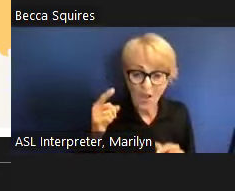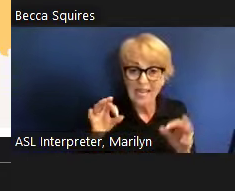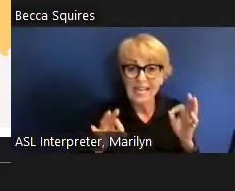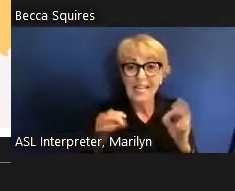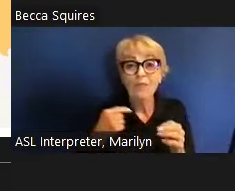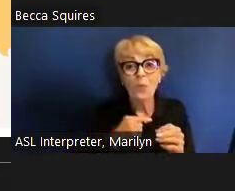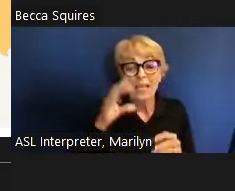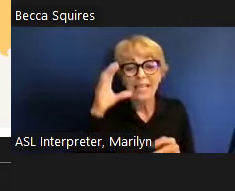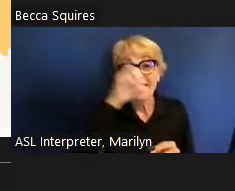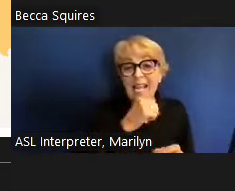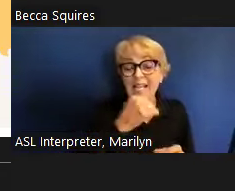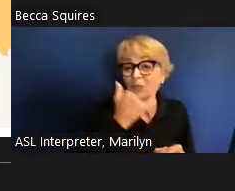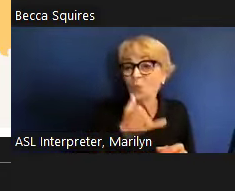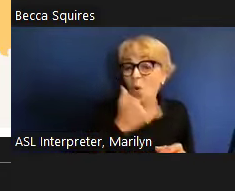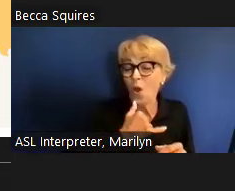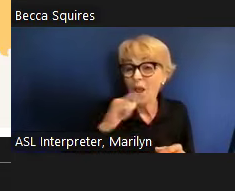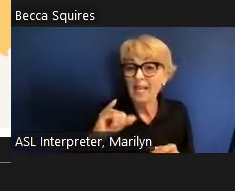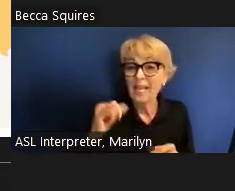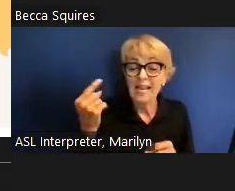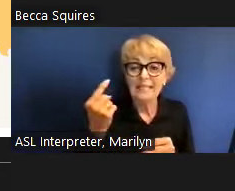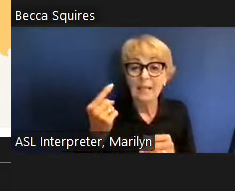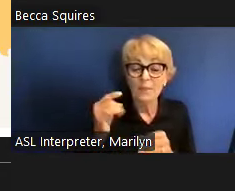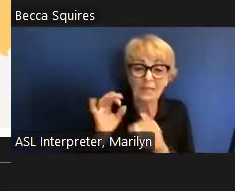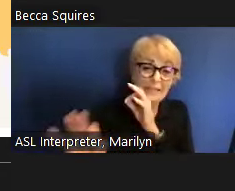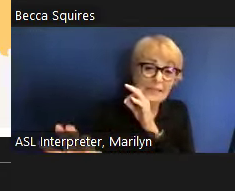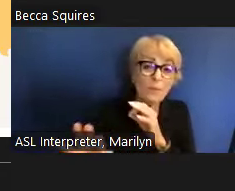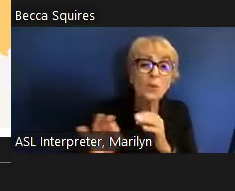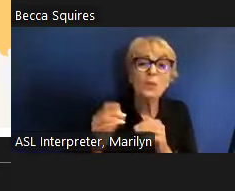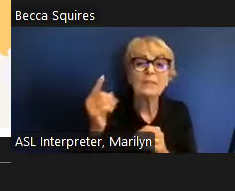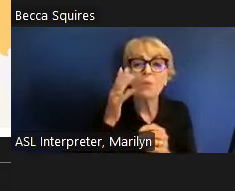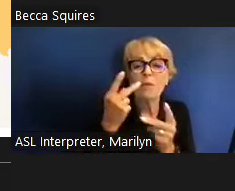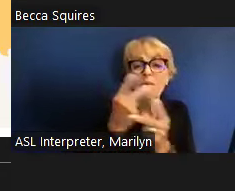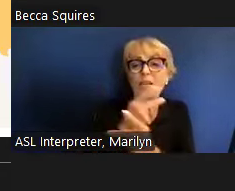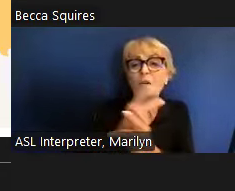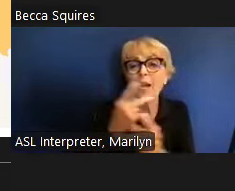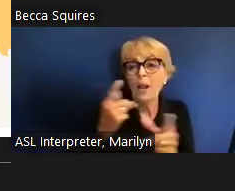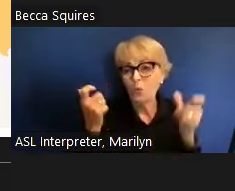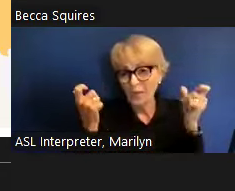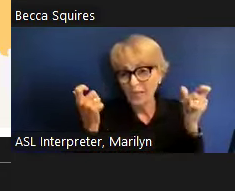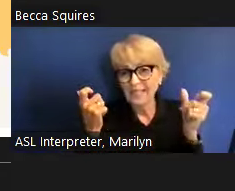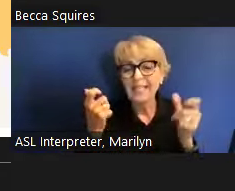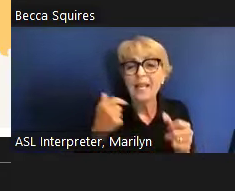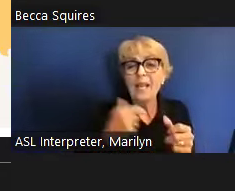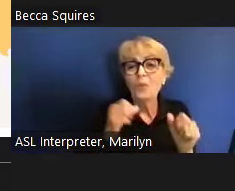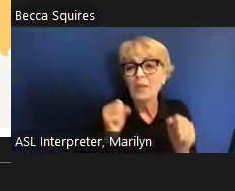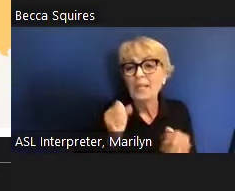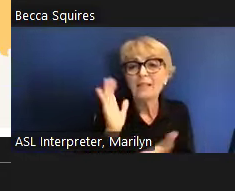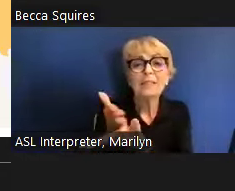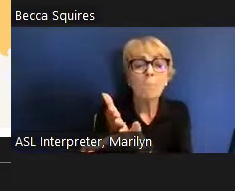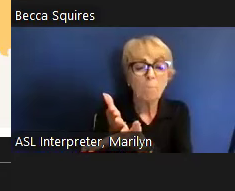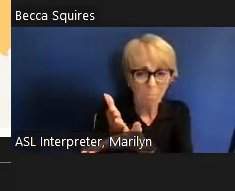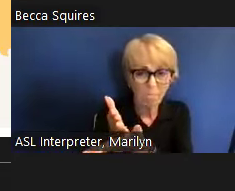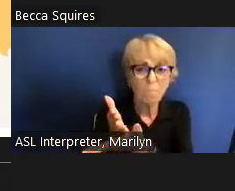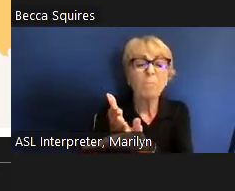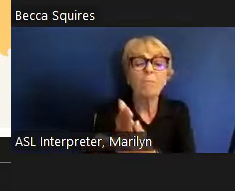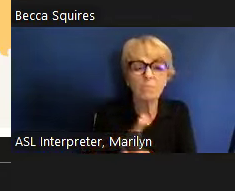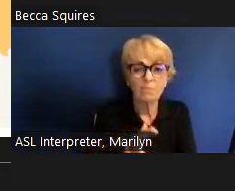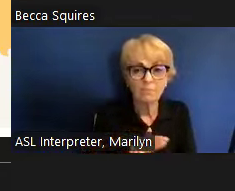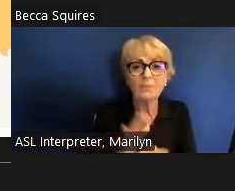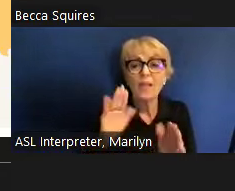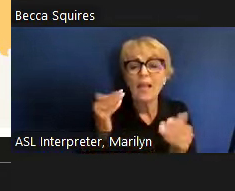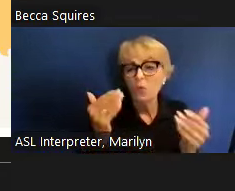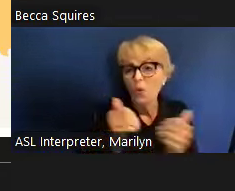guess wrong and it's going to be something simple, somebody's going to figure it out quickly and we can just stop and go on to